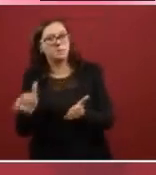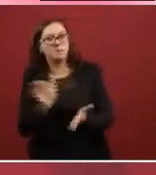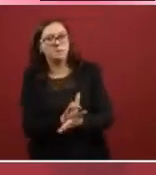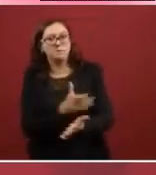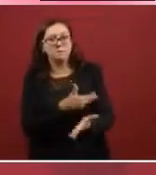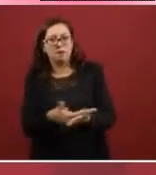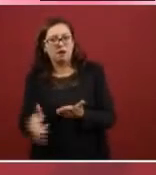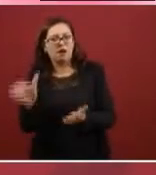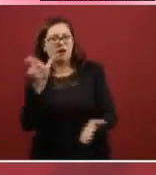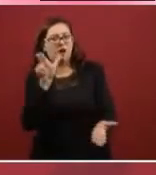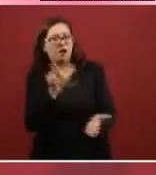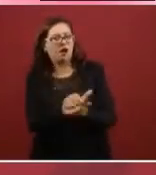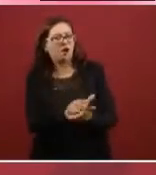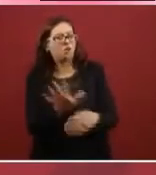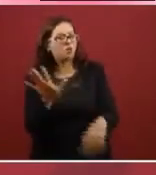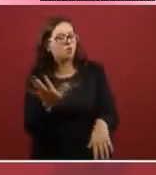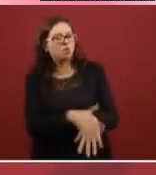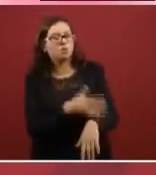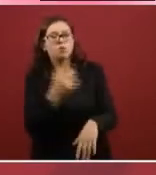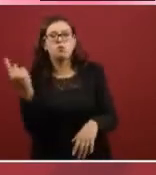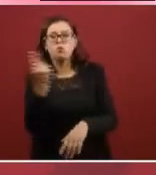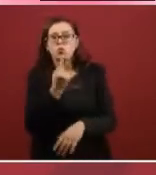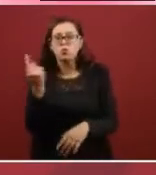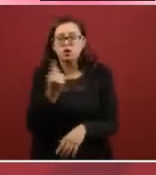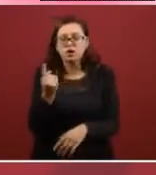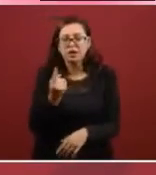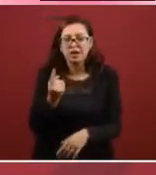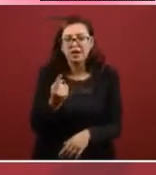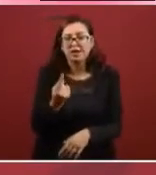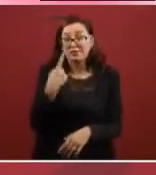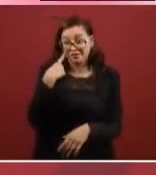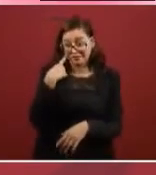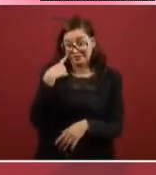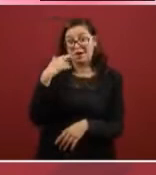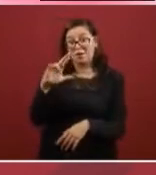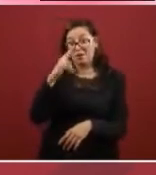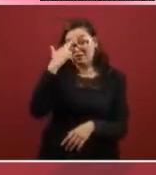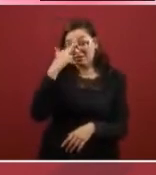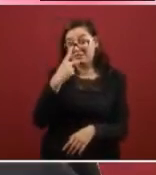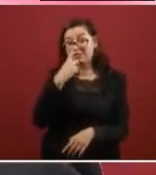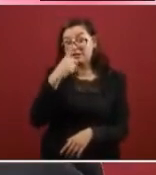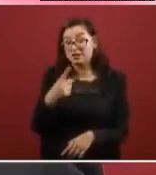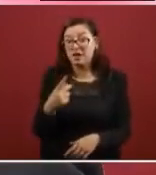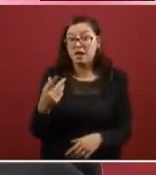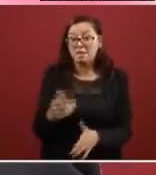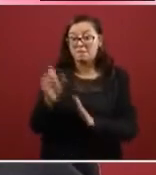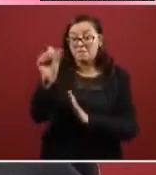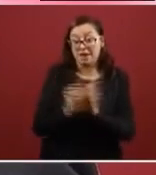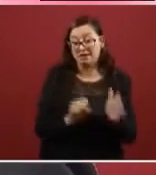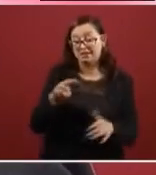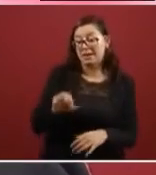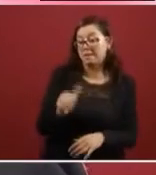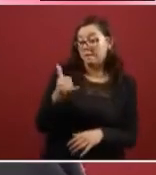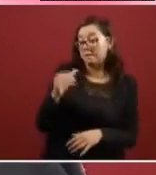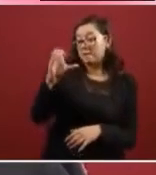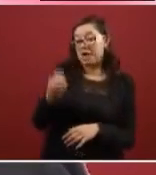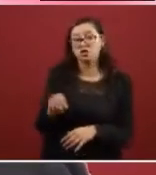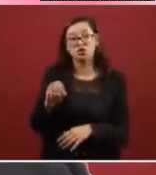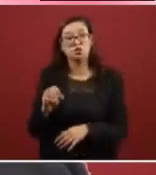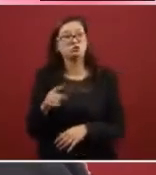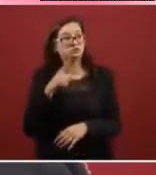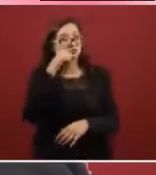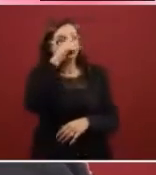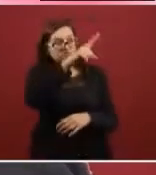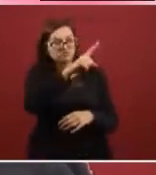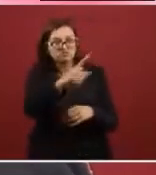I let you know that in May we had remesas, the most remittances that